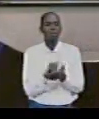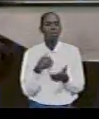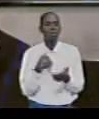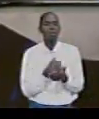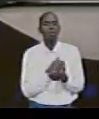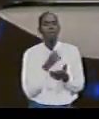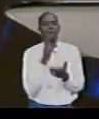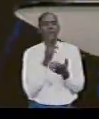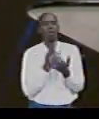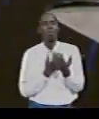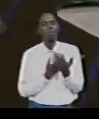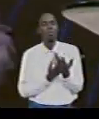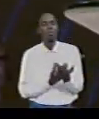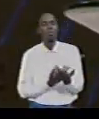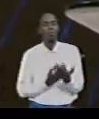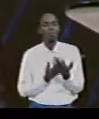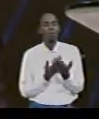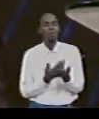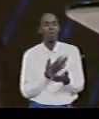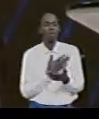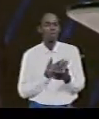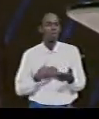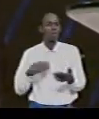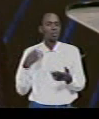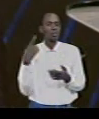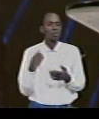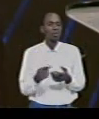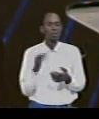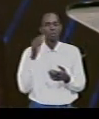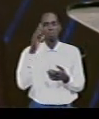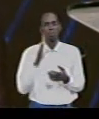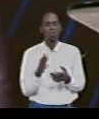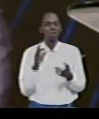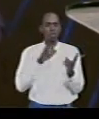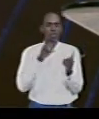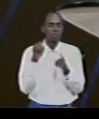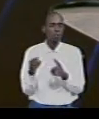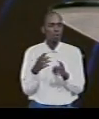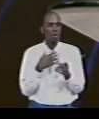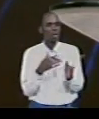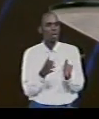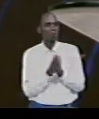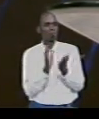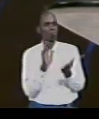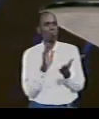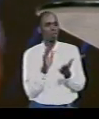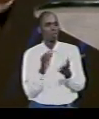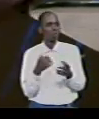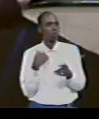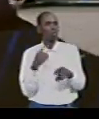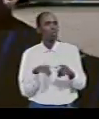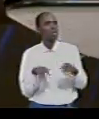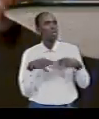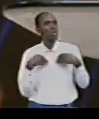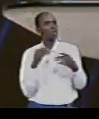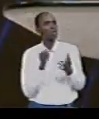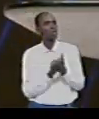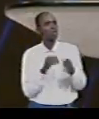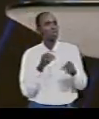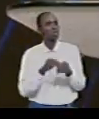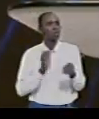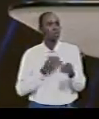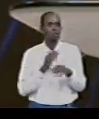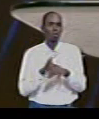now comes and boldly says, we won't have that in our church. Won't have that in the kingdom, won't